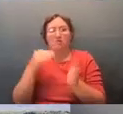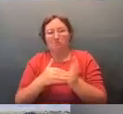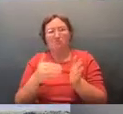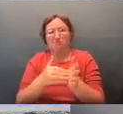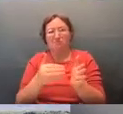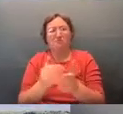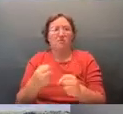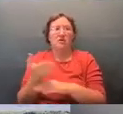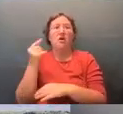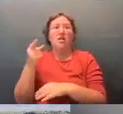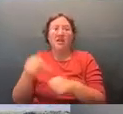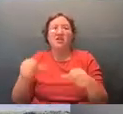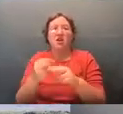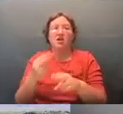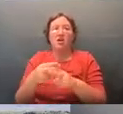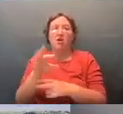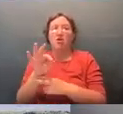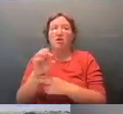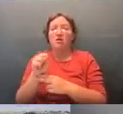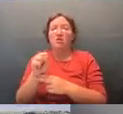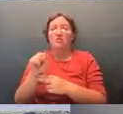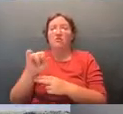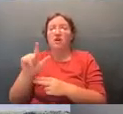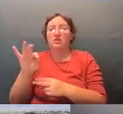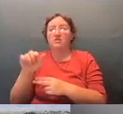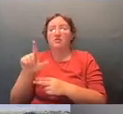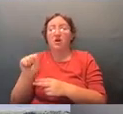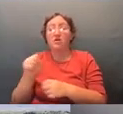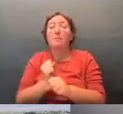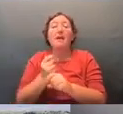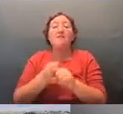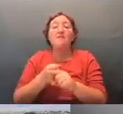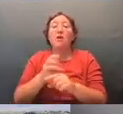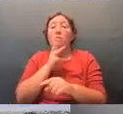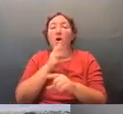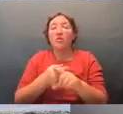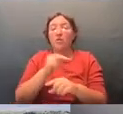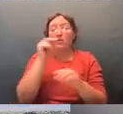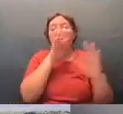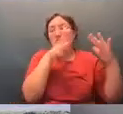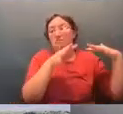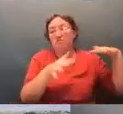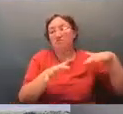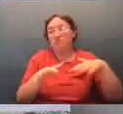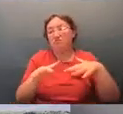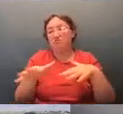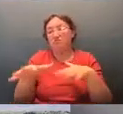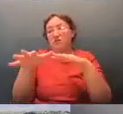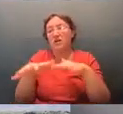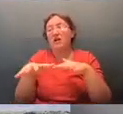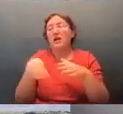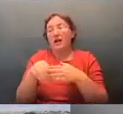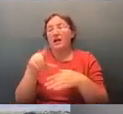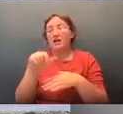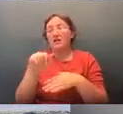called Fossil Falls was created with water coming down from the north, running into the lava